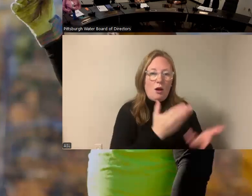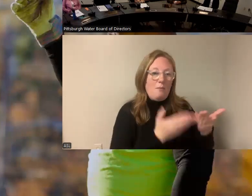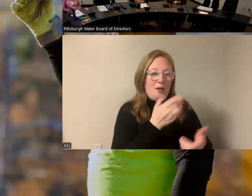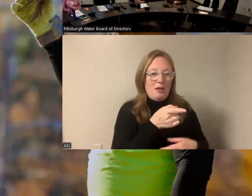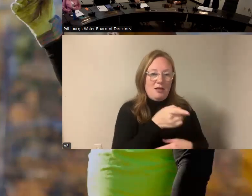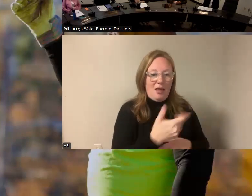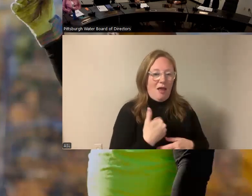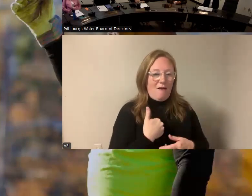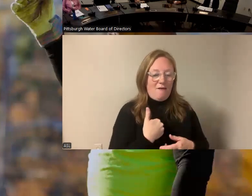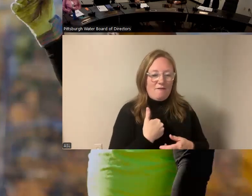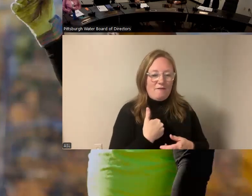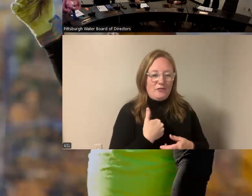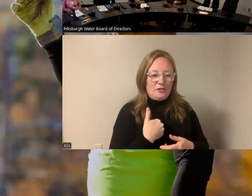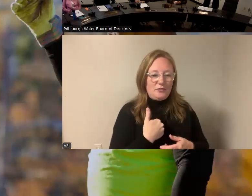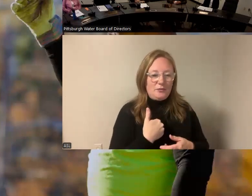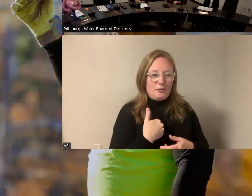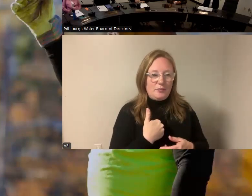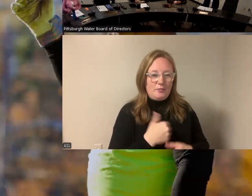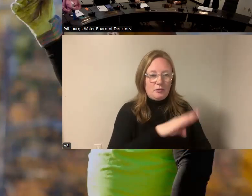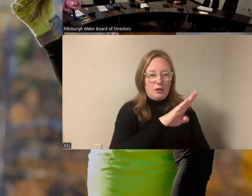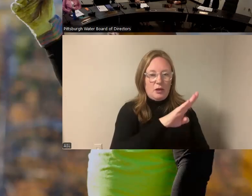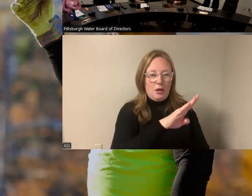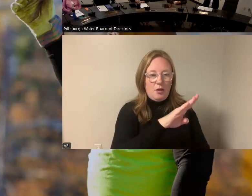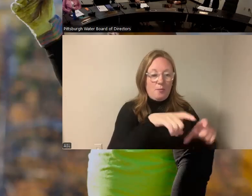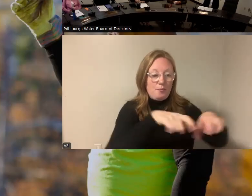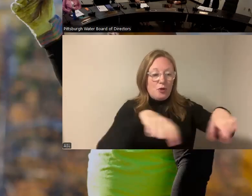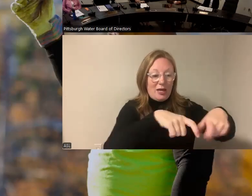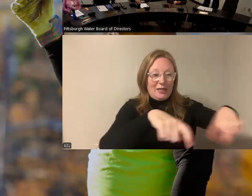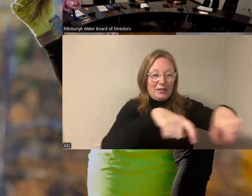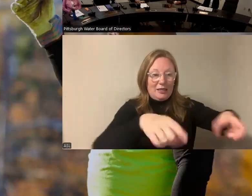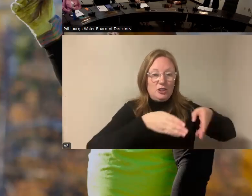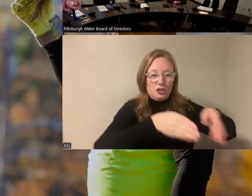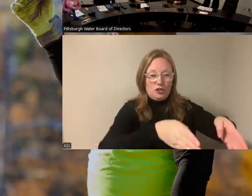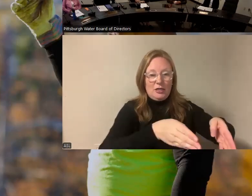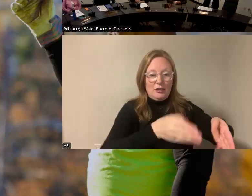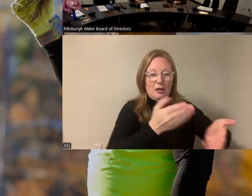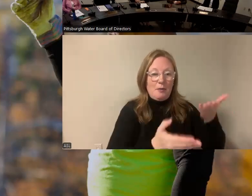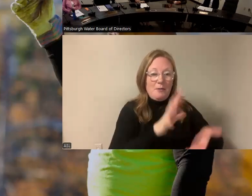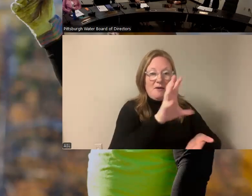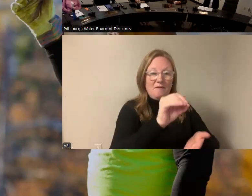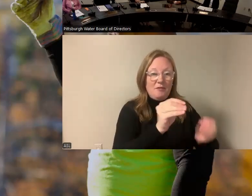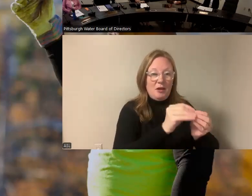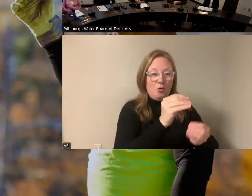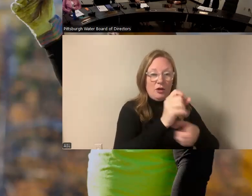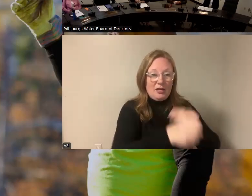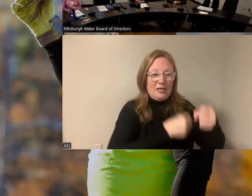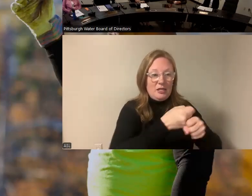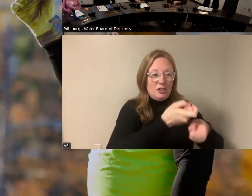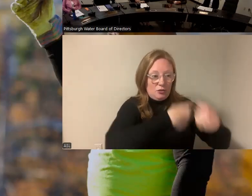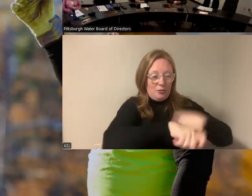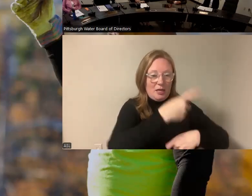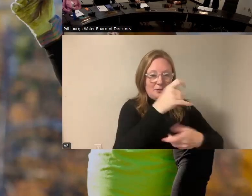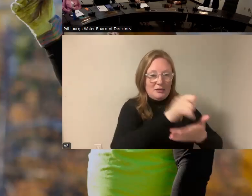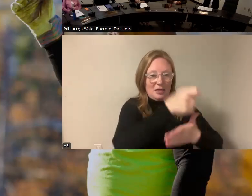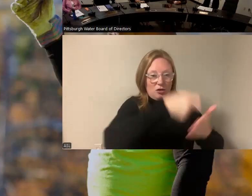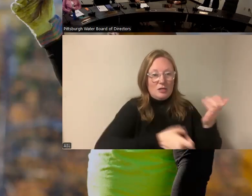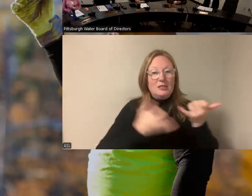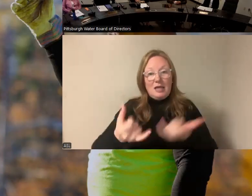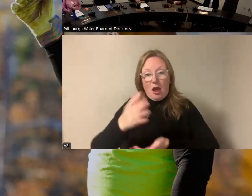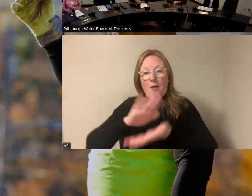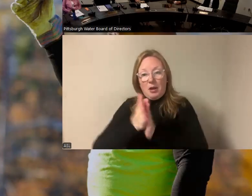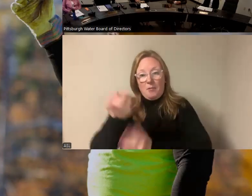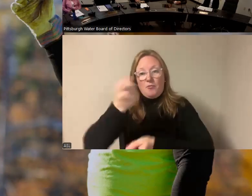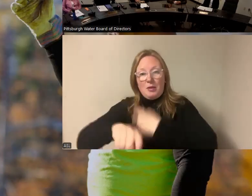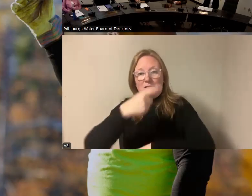their Belgian block or brick street would have taken 50 more years to get replaced because of the cost, now gets replaced because there was